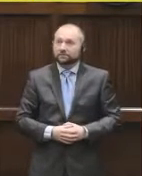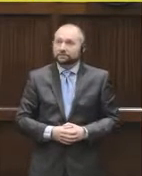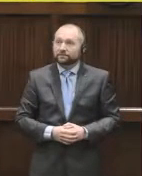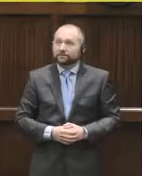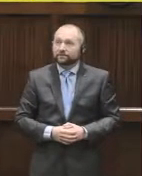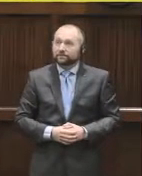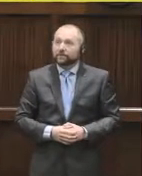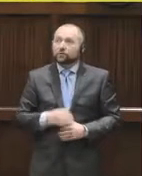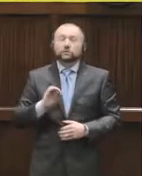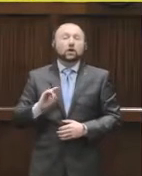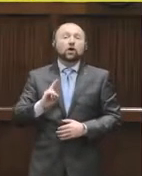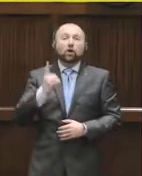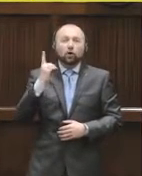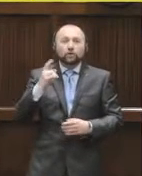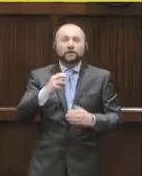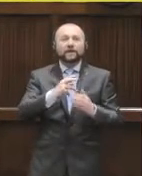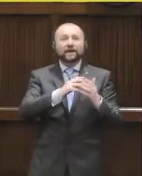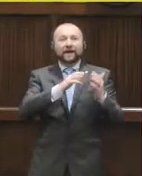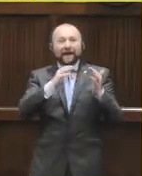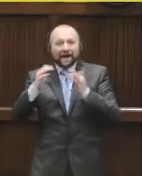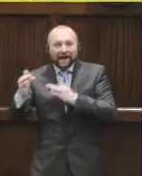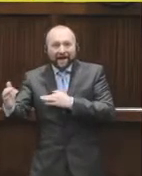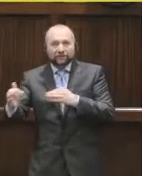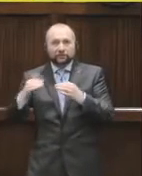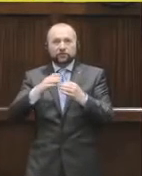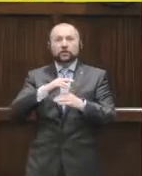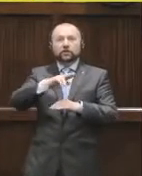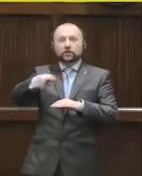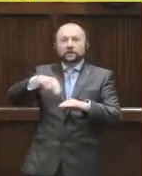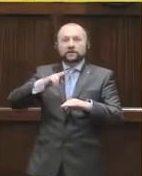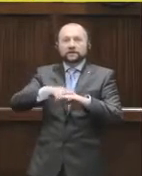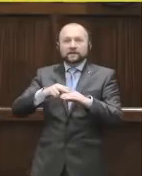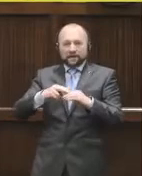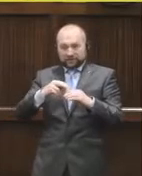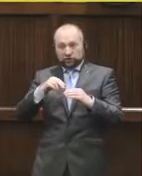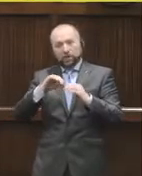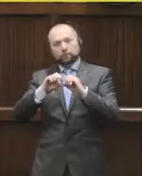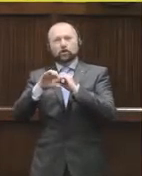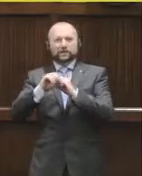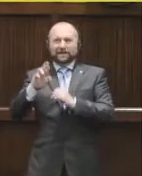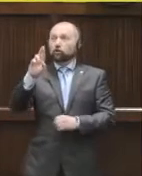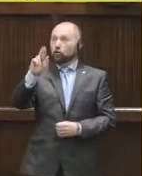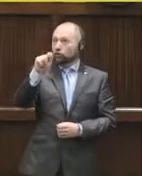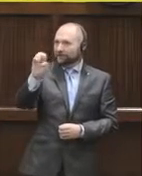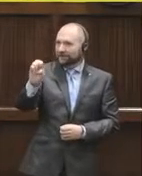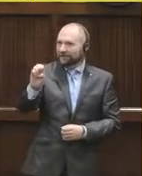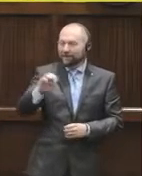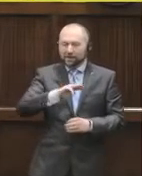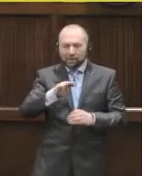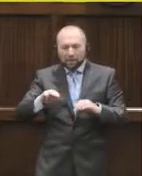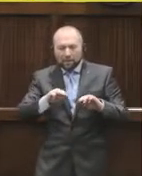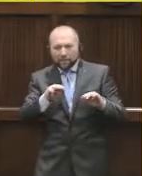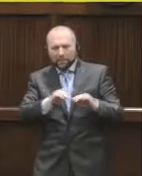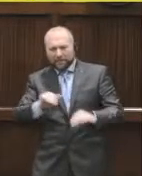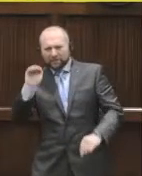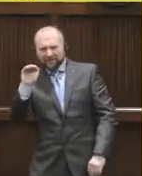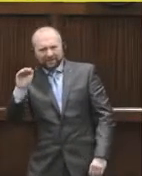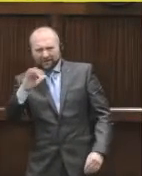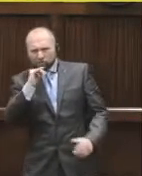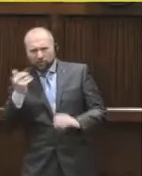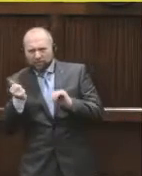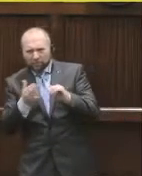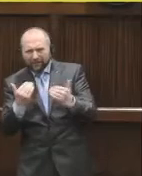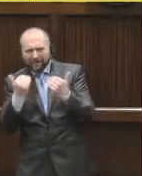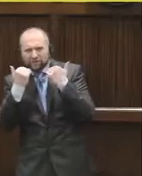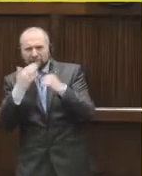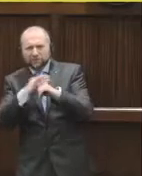It was only when contact was made with the national broadcaster about the fact that the service did not cater for the needs of the